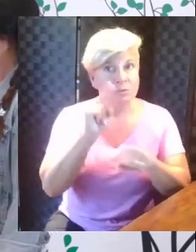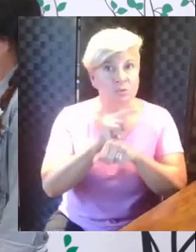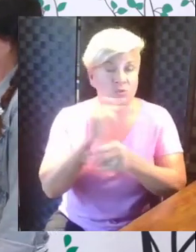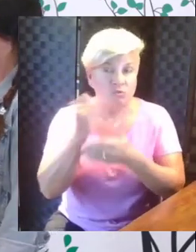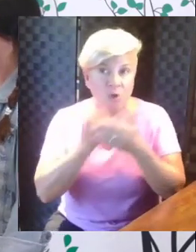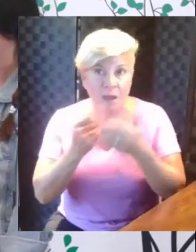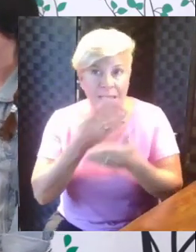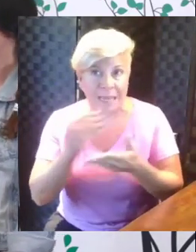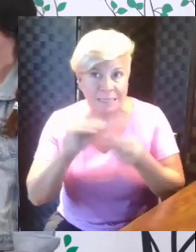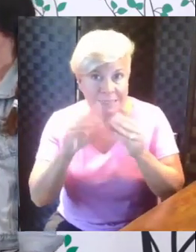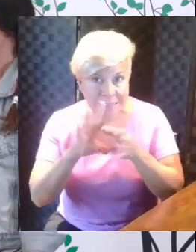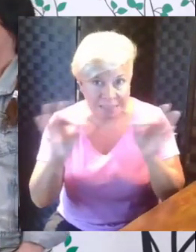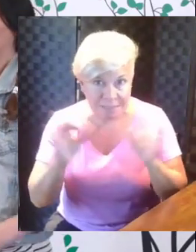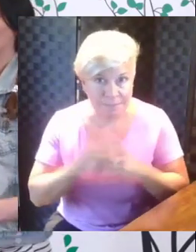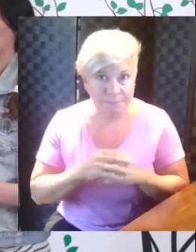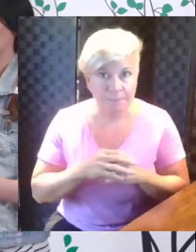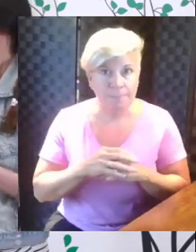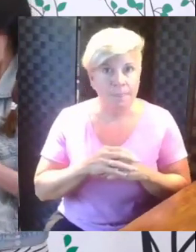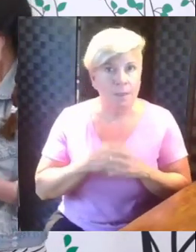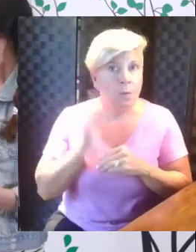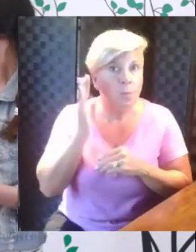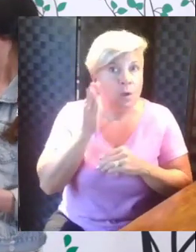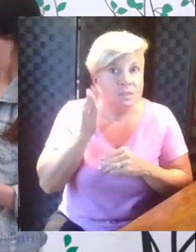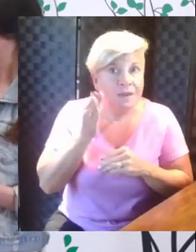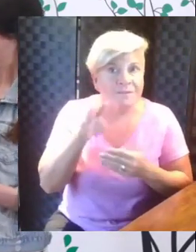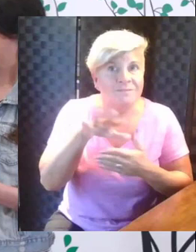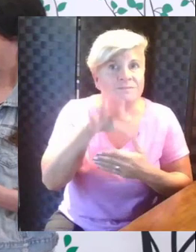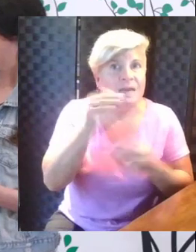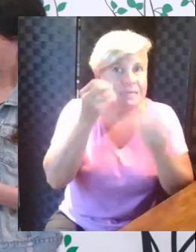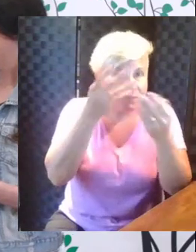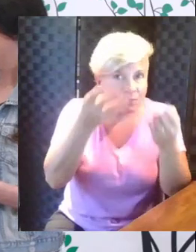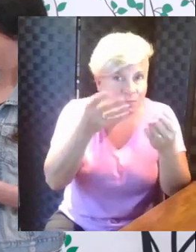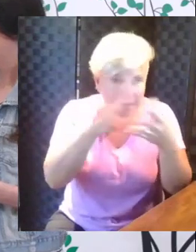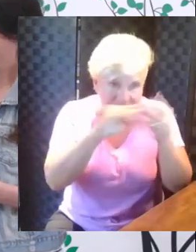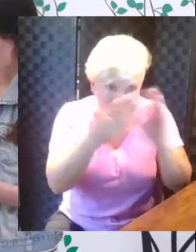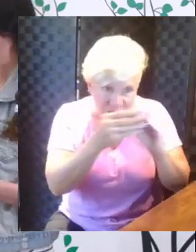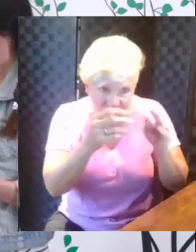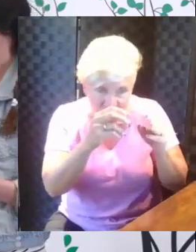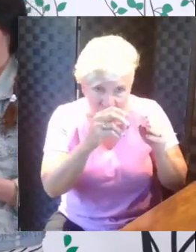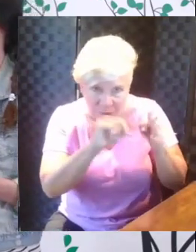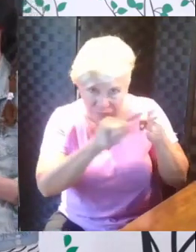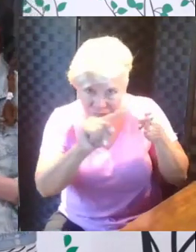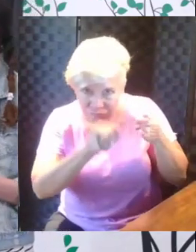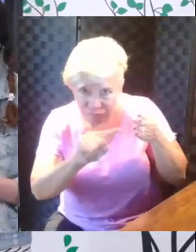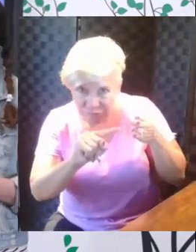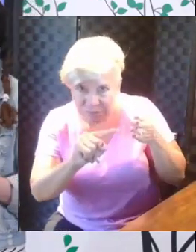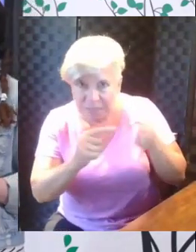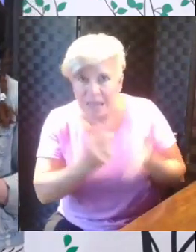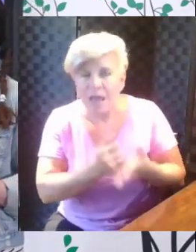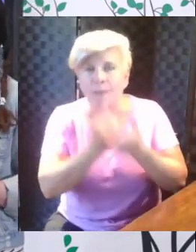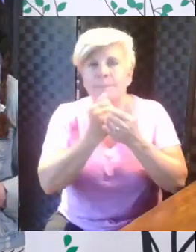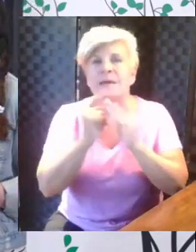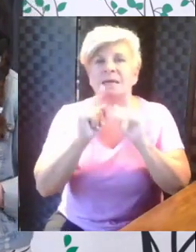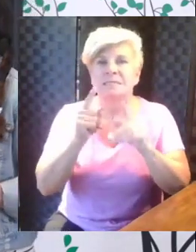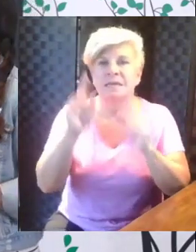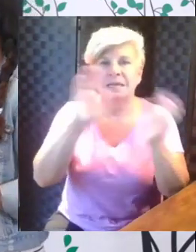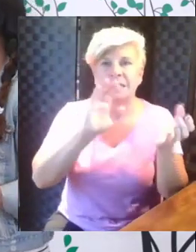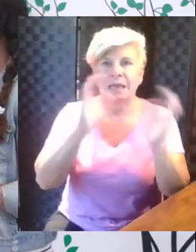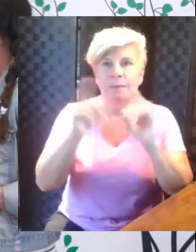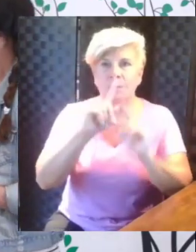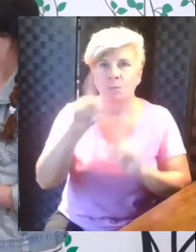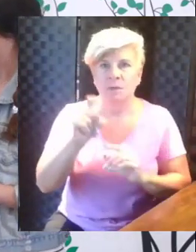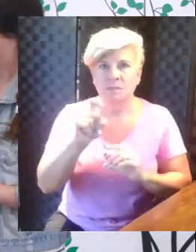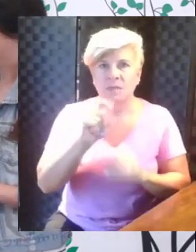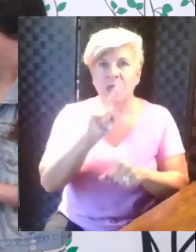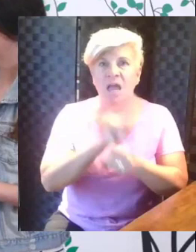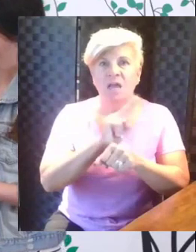using drawings and equations. We're going to find information in a problem to help us answer a comparison question, and then